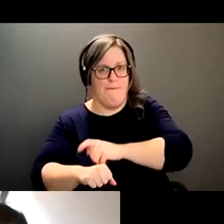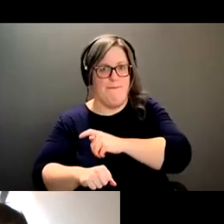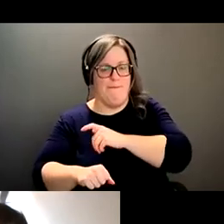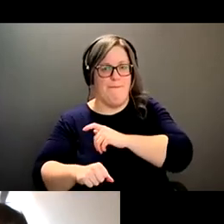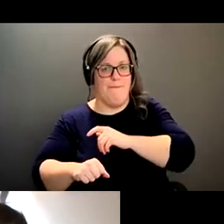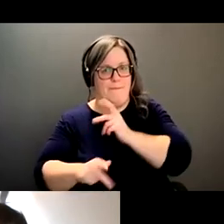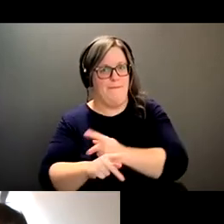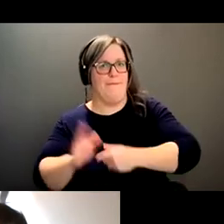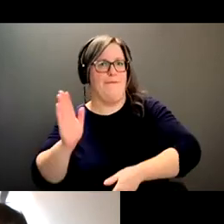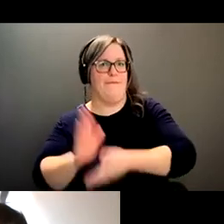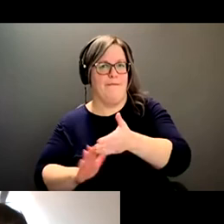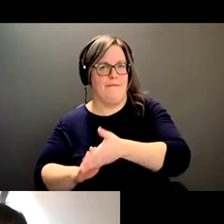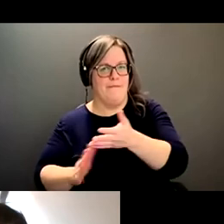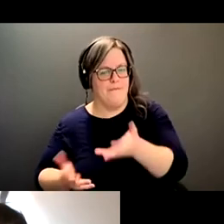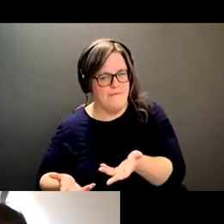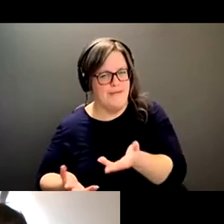So there's just like,